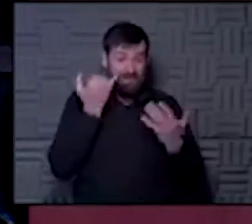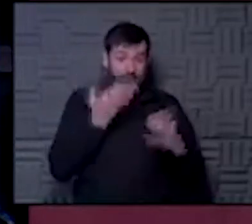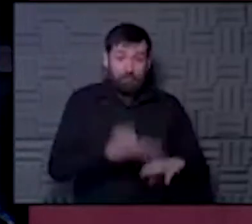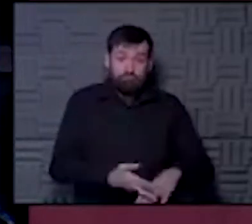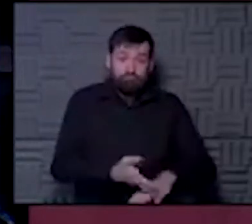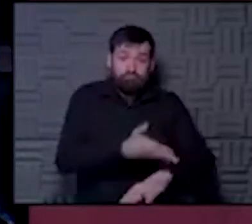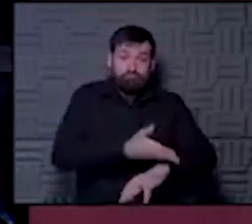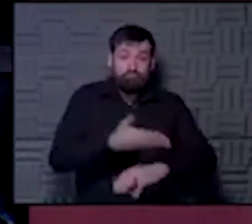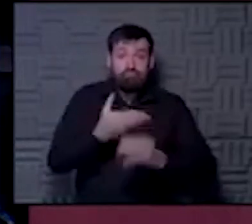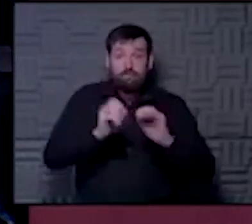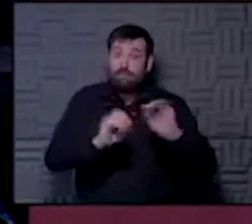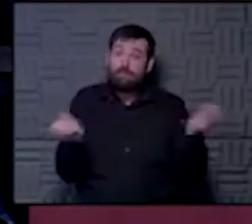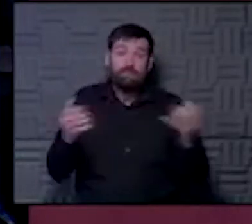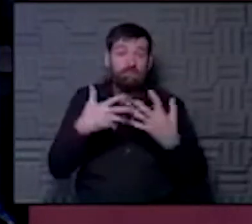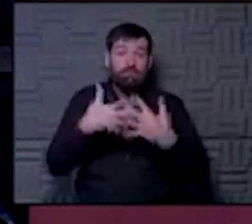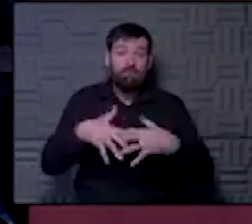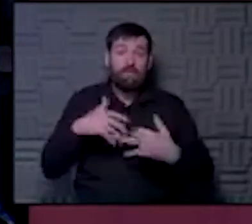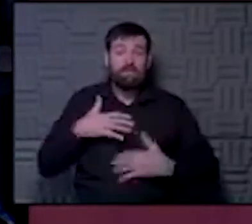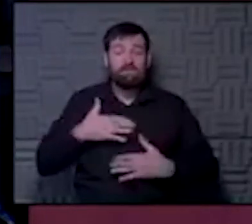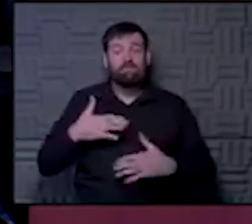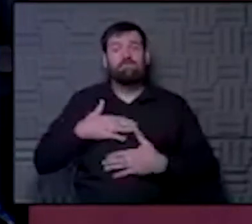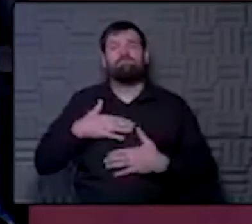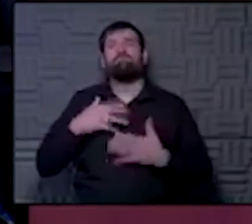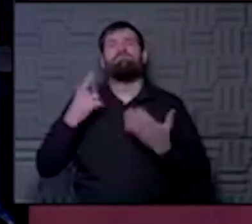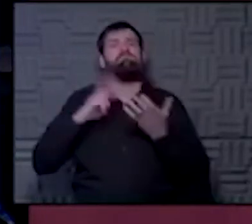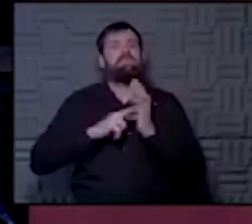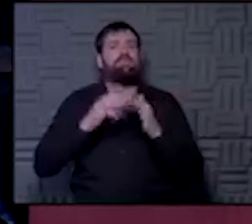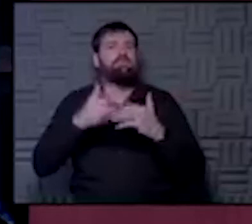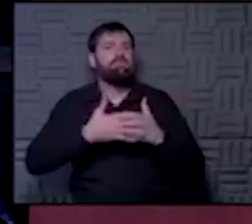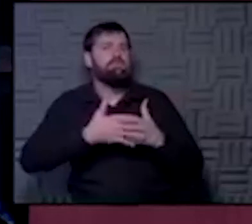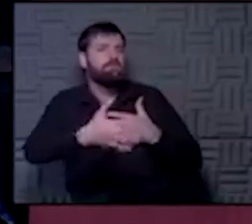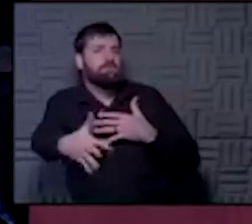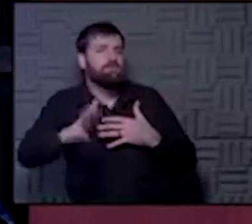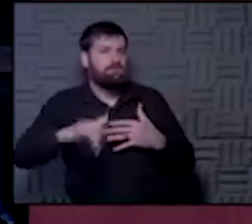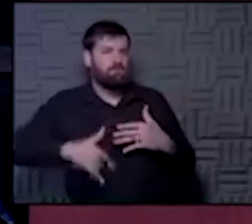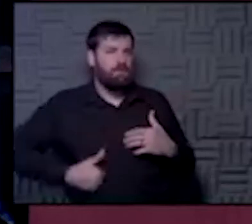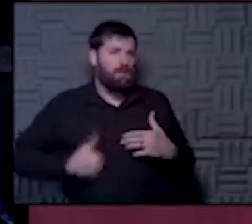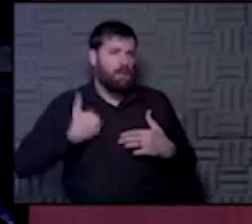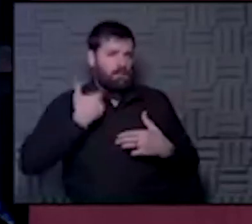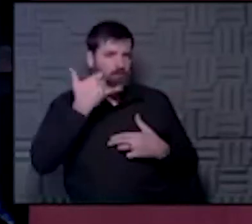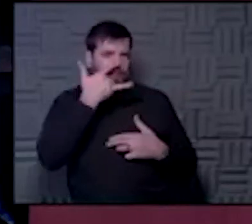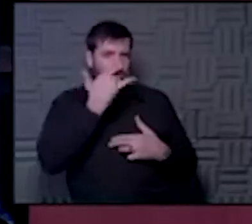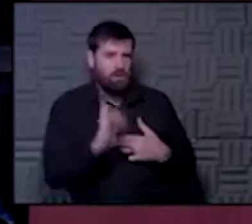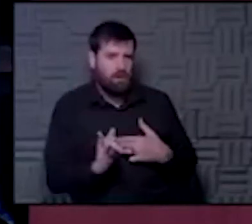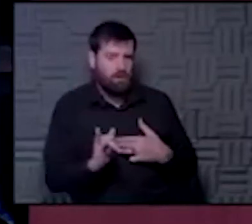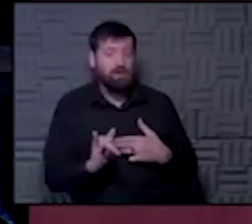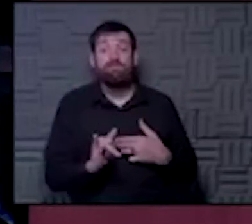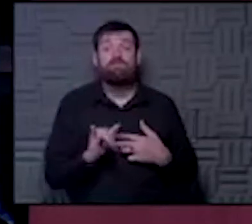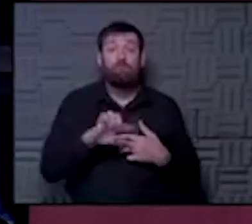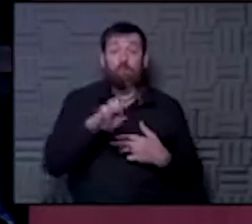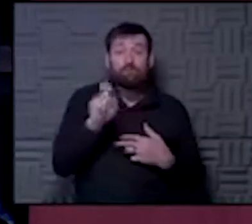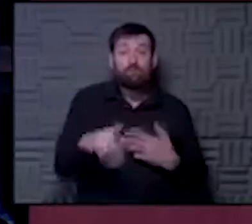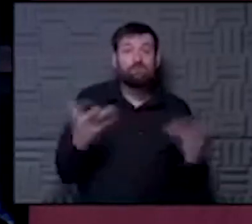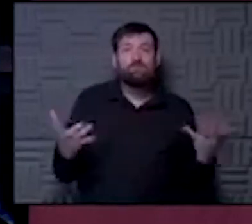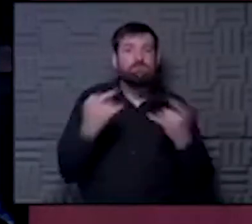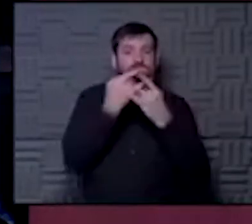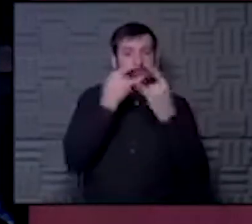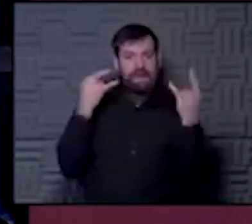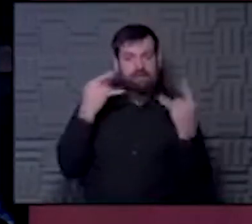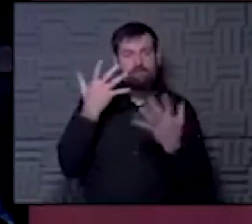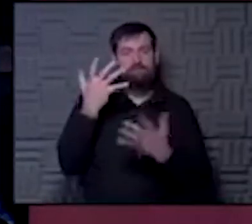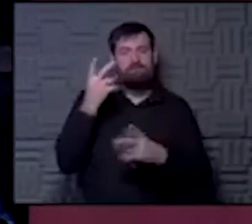is going to be, what is your life going to be like? And the answer to the question is, wear a mask, right? Keep your